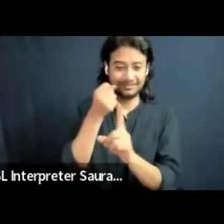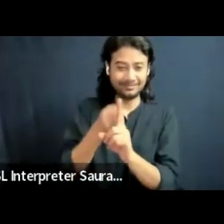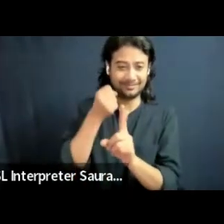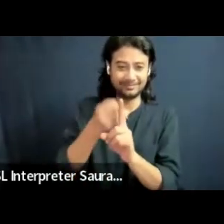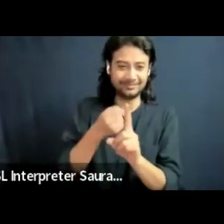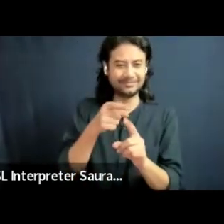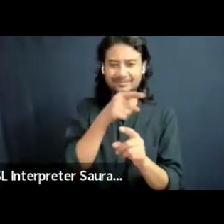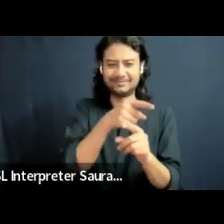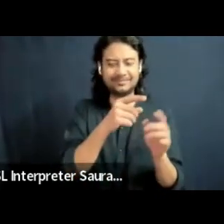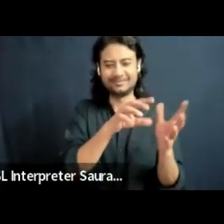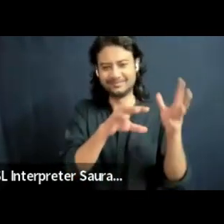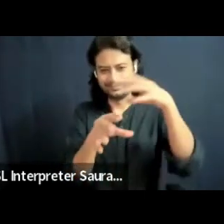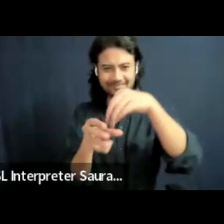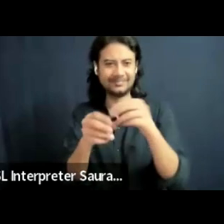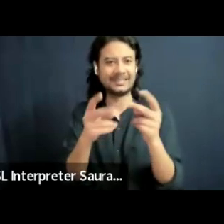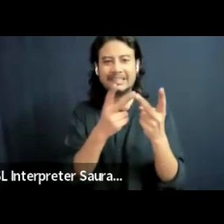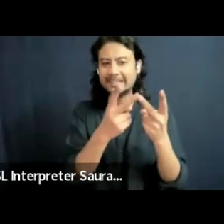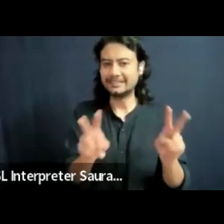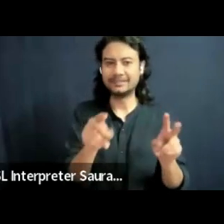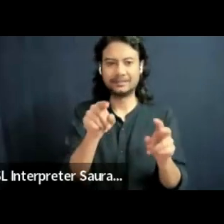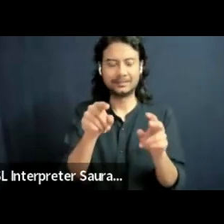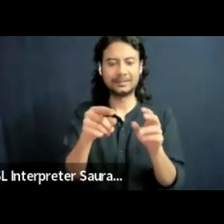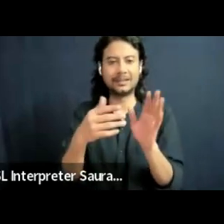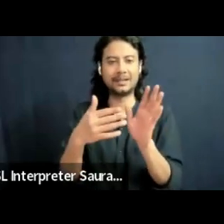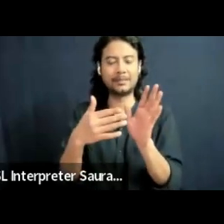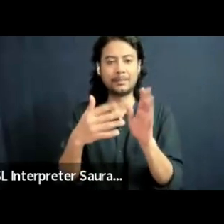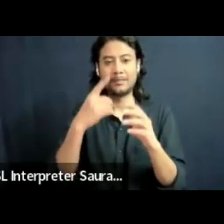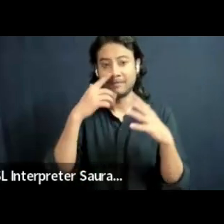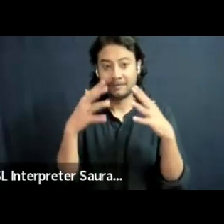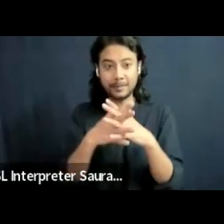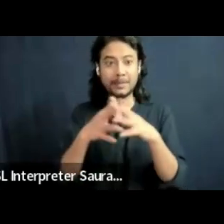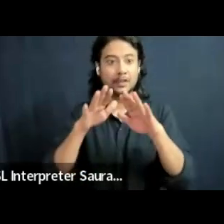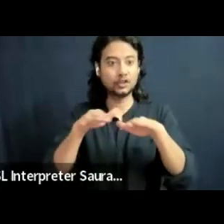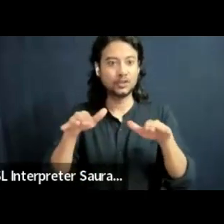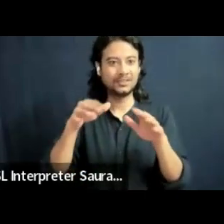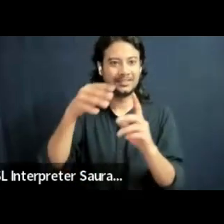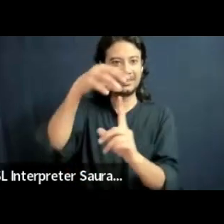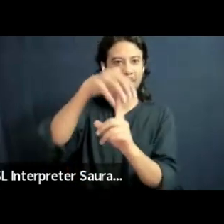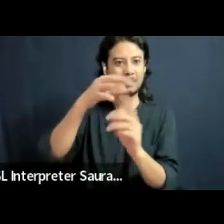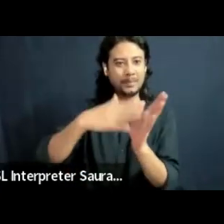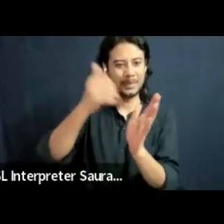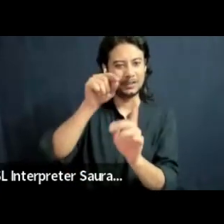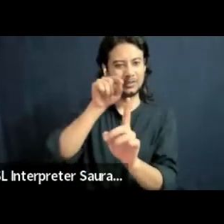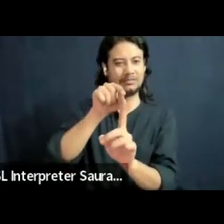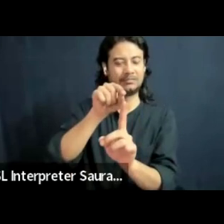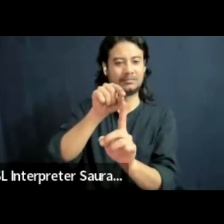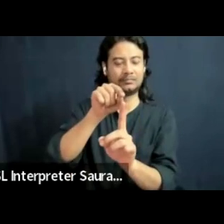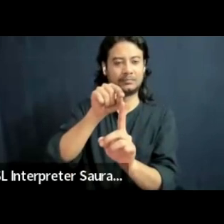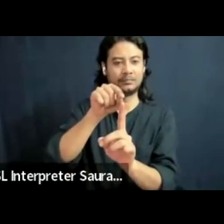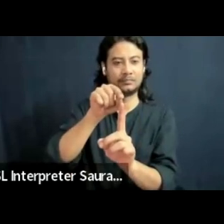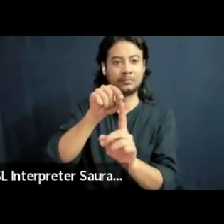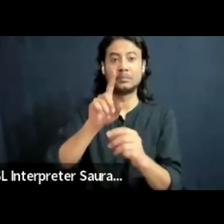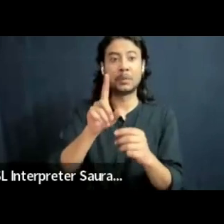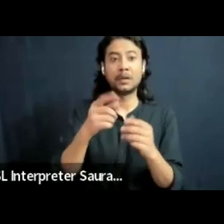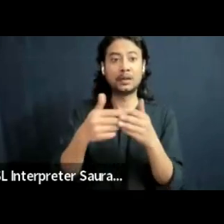Ministry. But today, all the ministries are implicated and are duty bearers in the law, with the